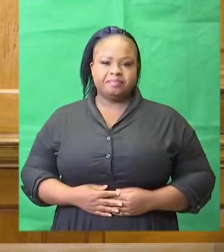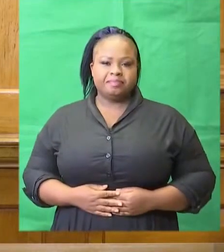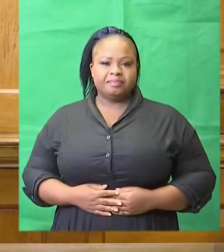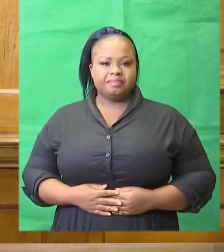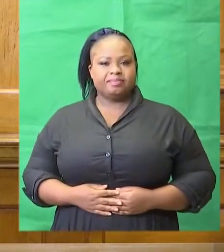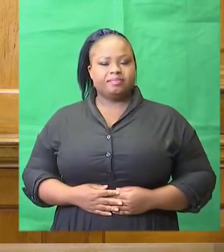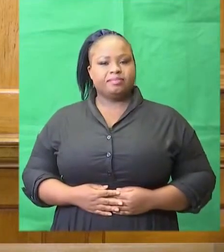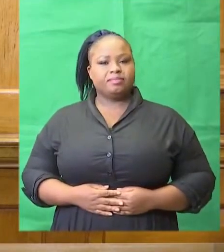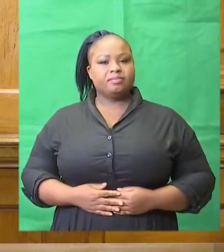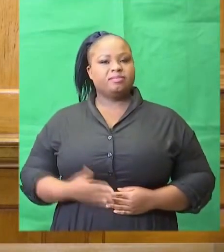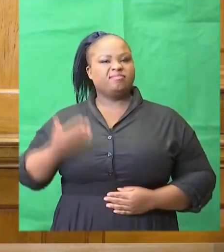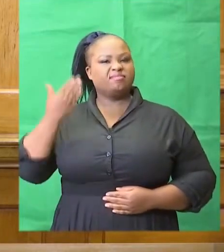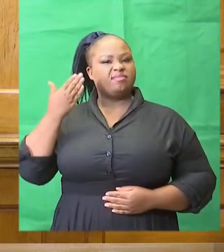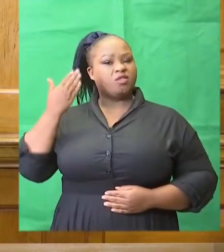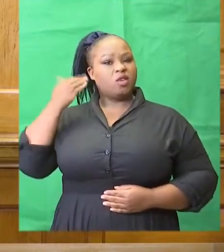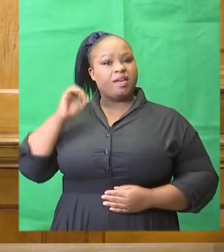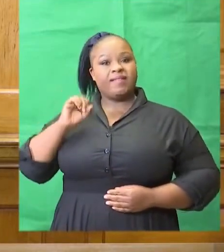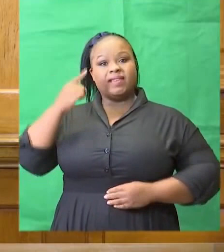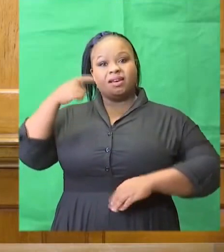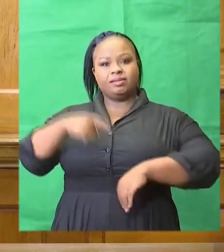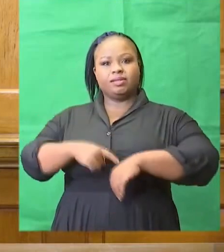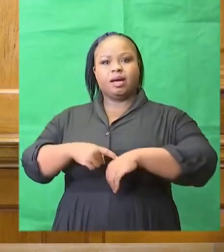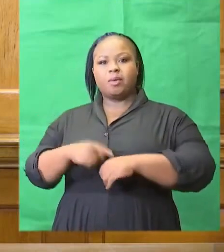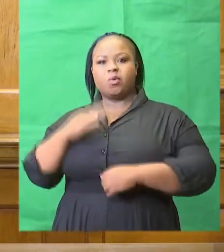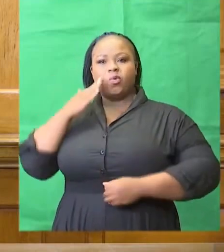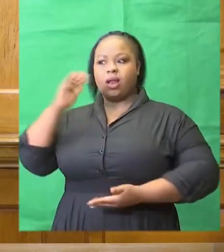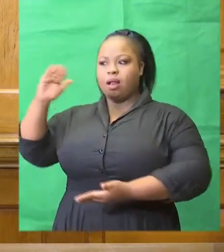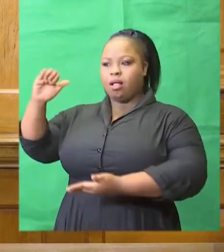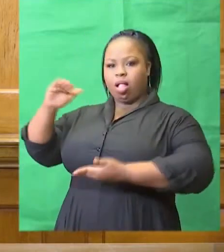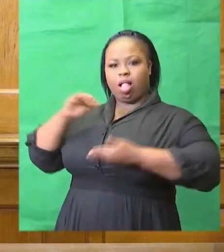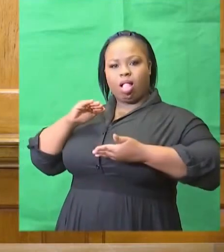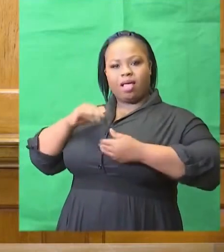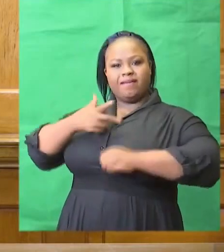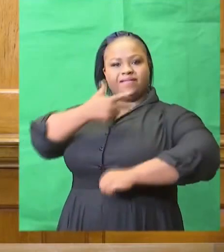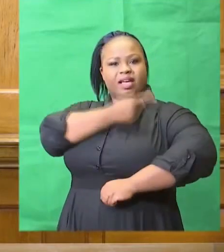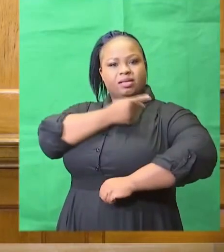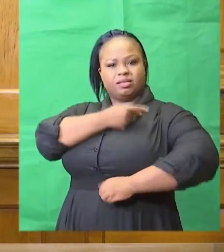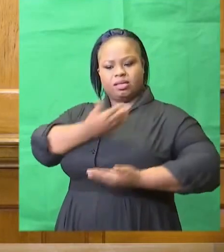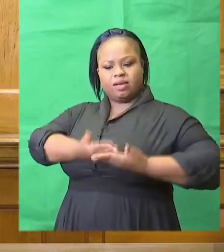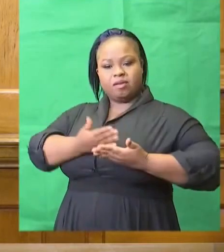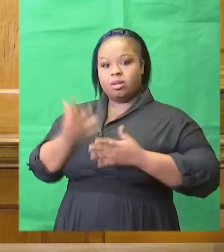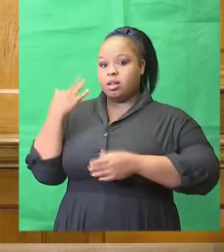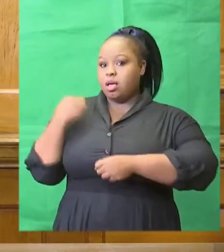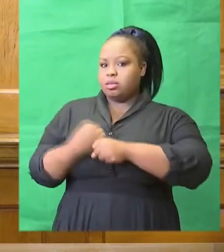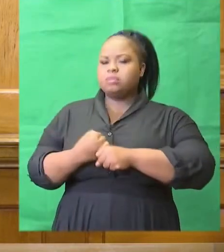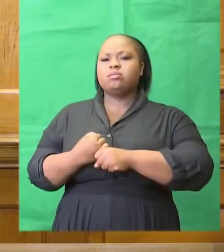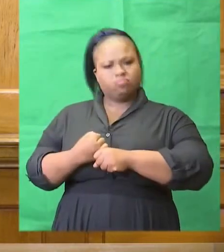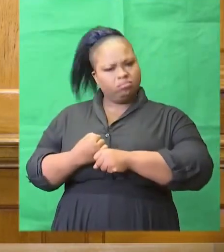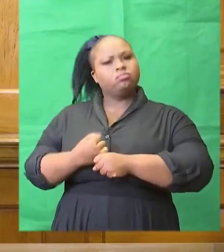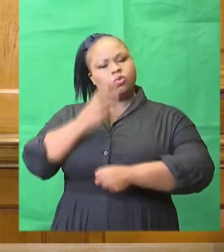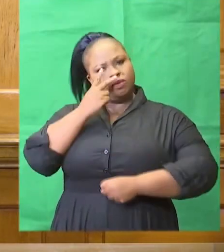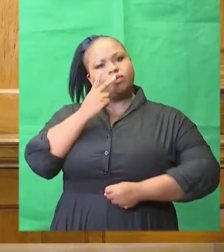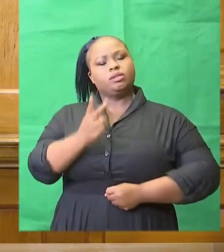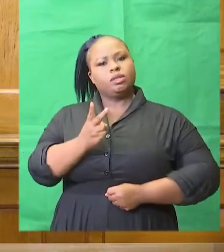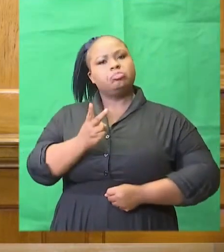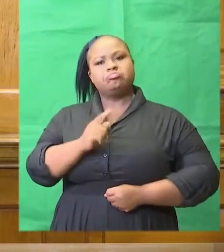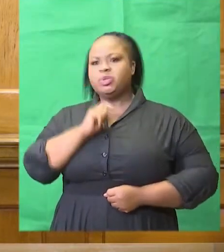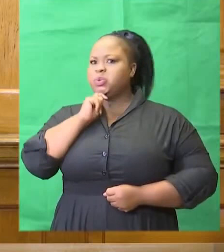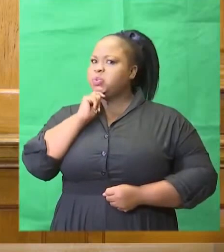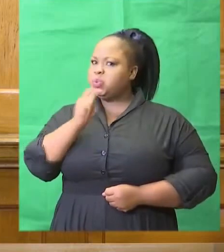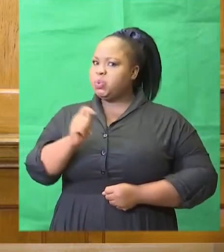Since the first COVID-19 vaccines became available last year, we have seen how vaccines